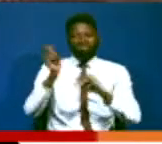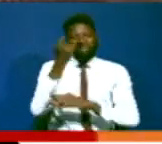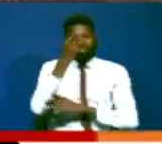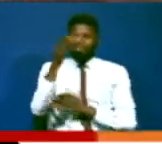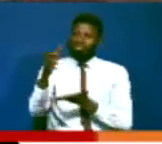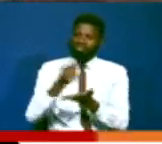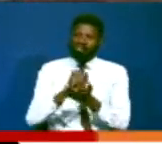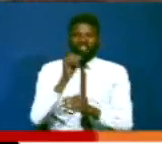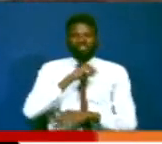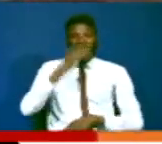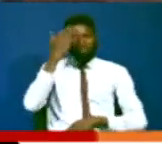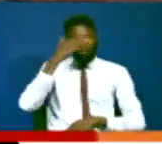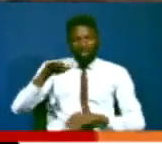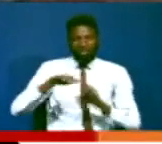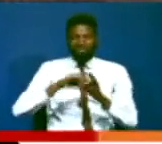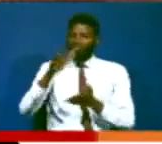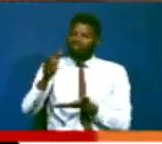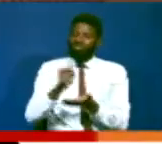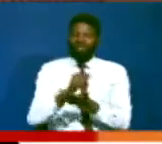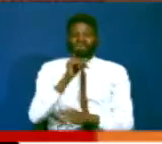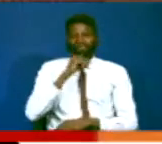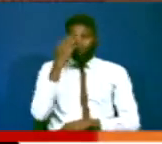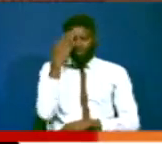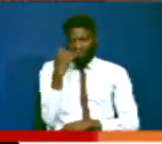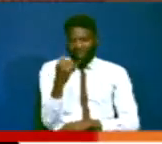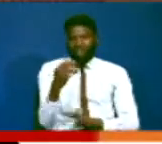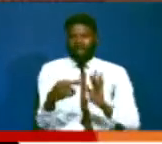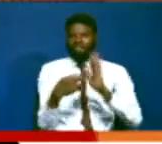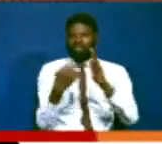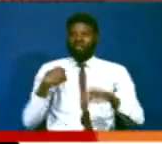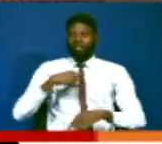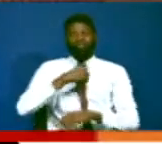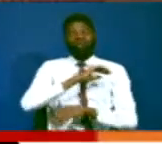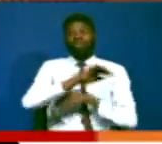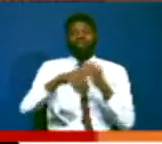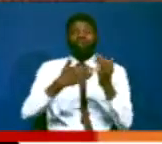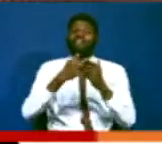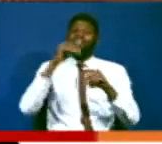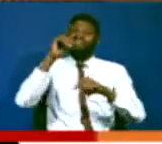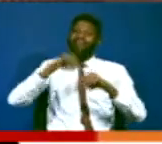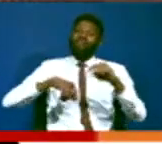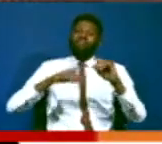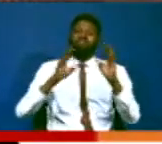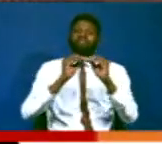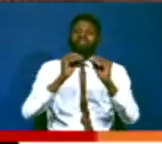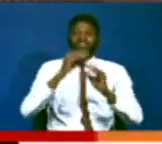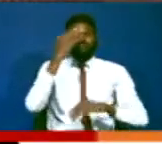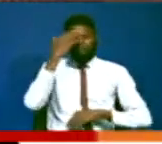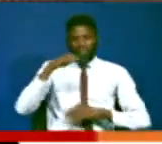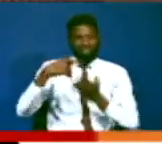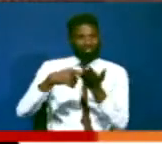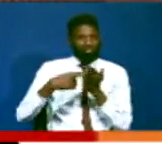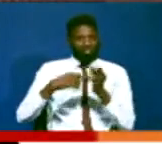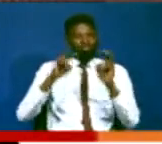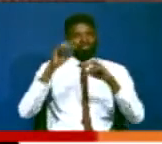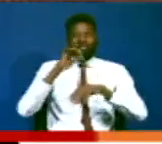do what? To represent us. Because all of us cannot be in that house to be arguing matters that are affecting us. So if you've employed them, it